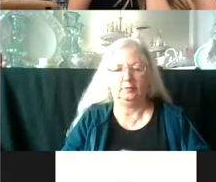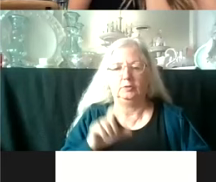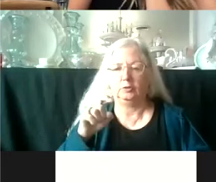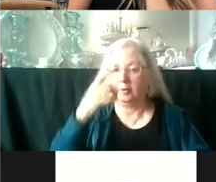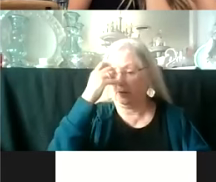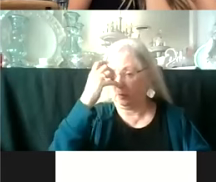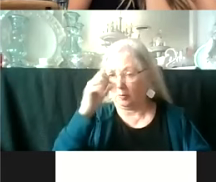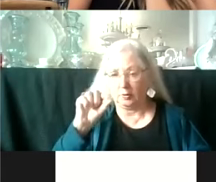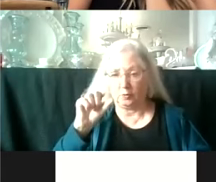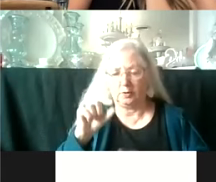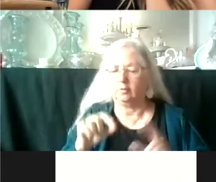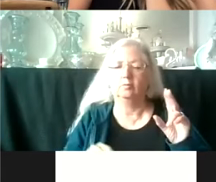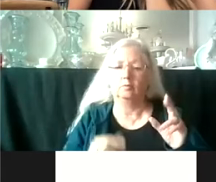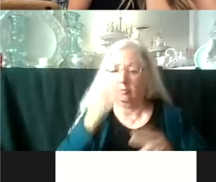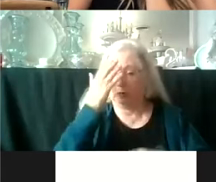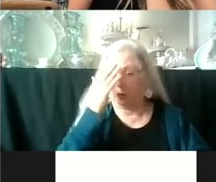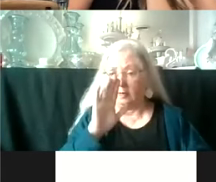those 20? Know their functional groups?